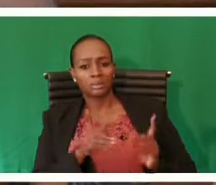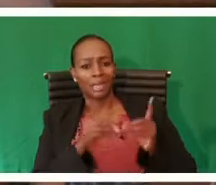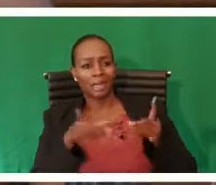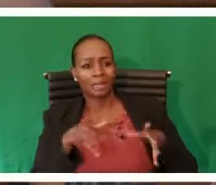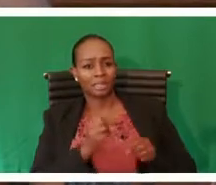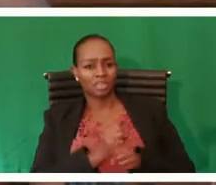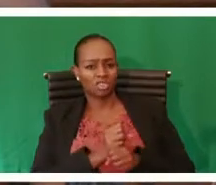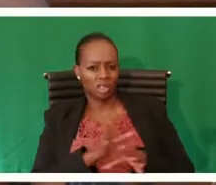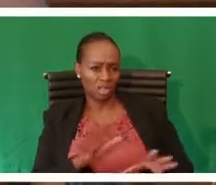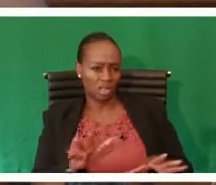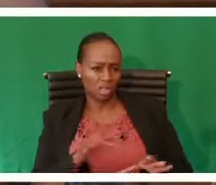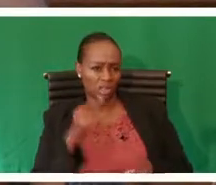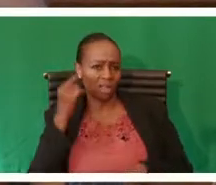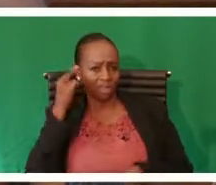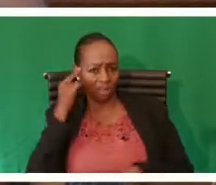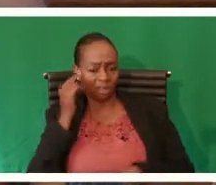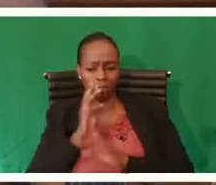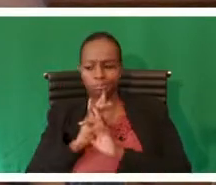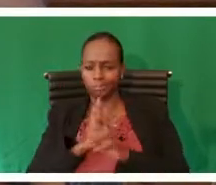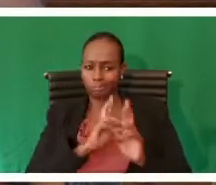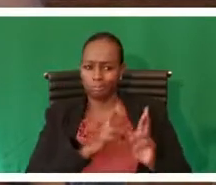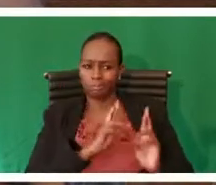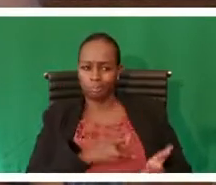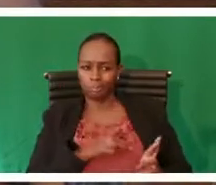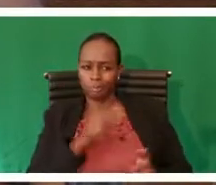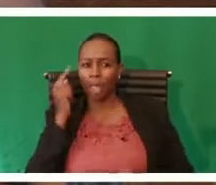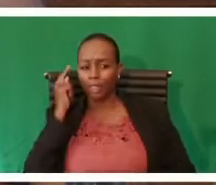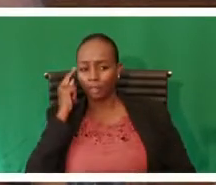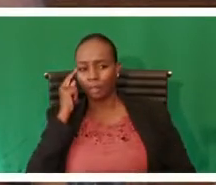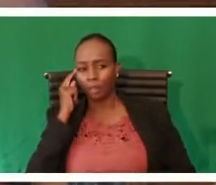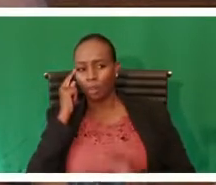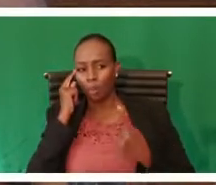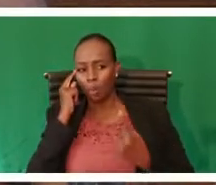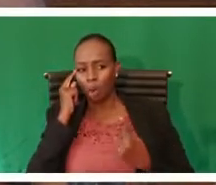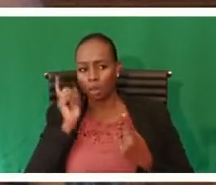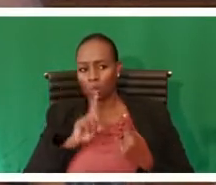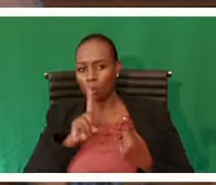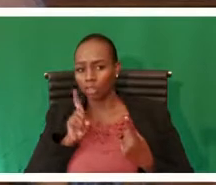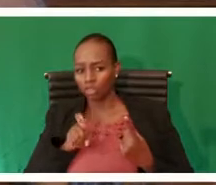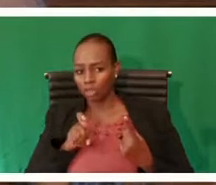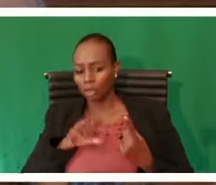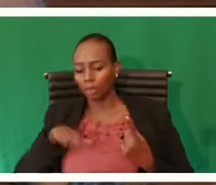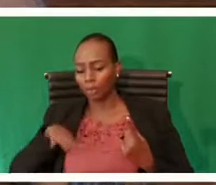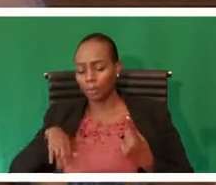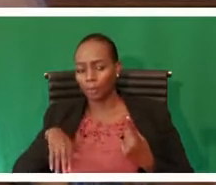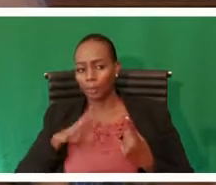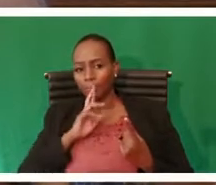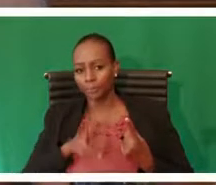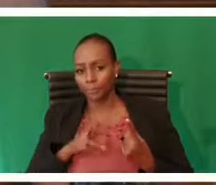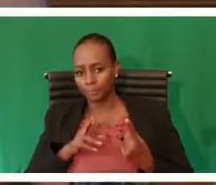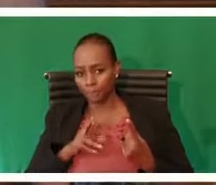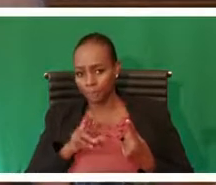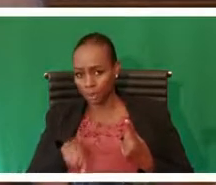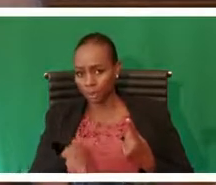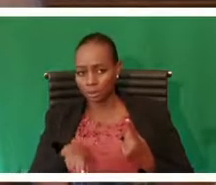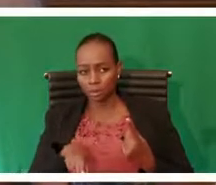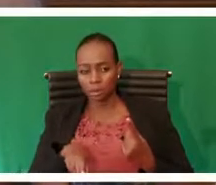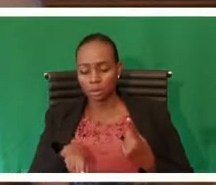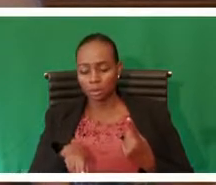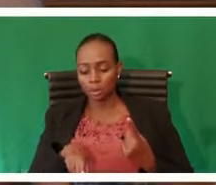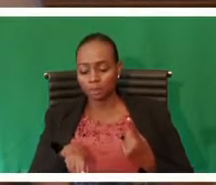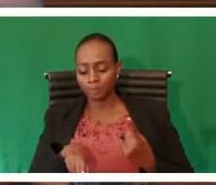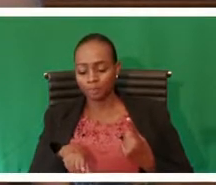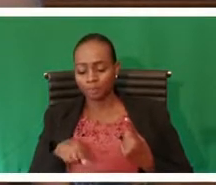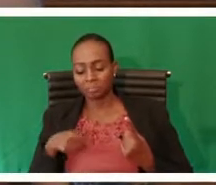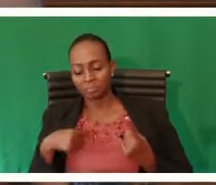you have covered almost all the questions. There's only one question that I've yet, that is still outstanding, Hore. I've just talked